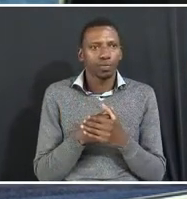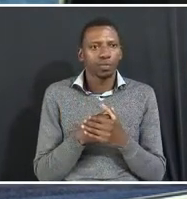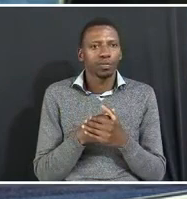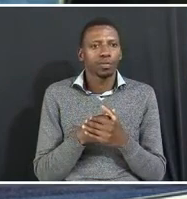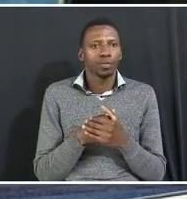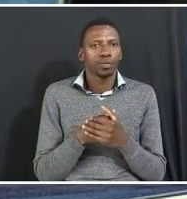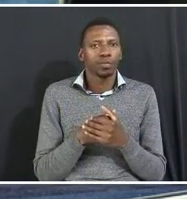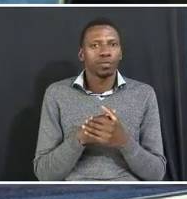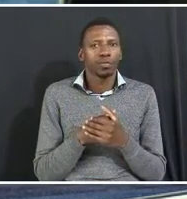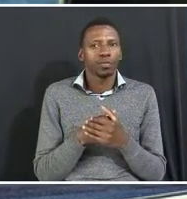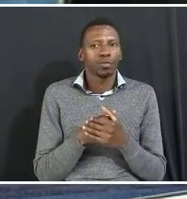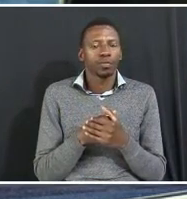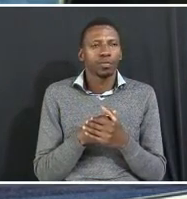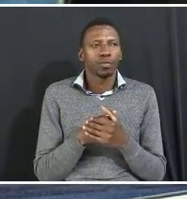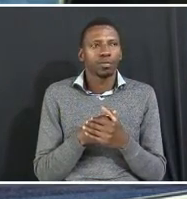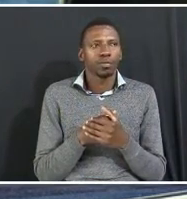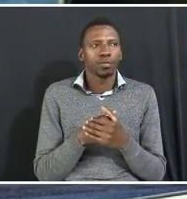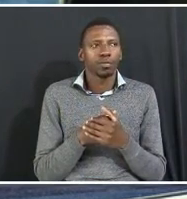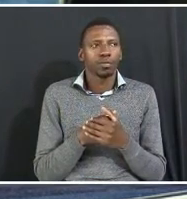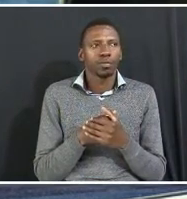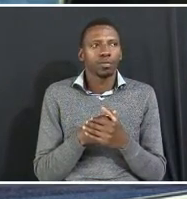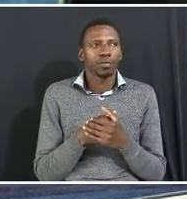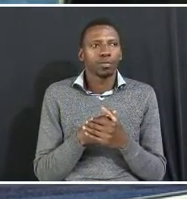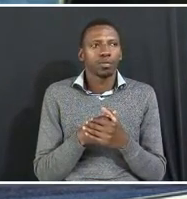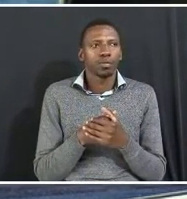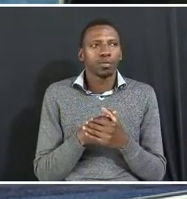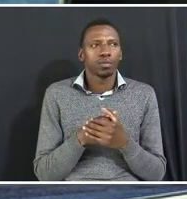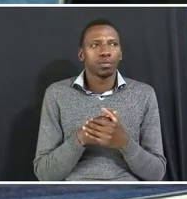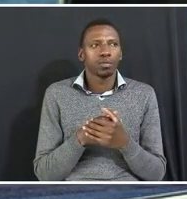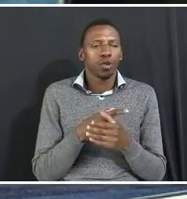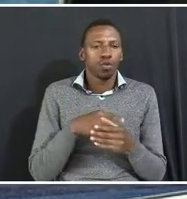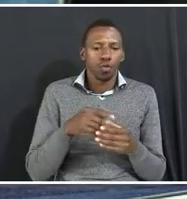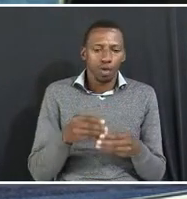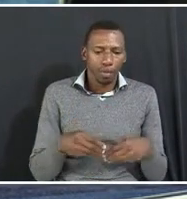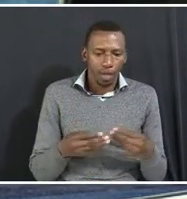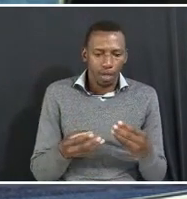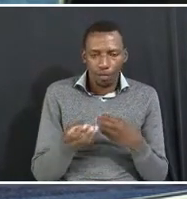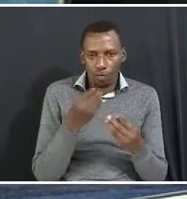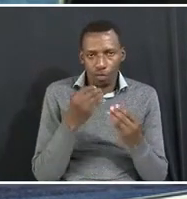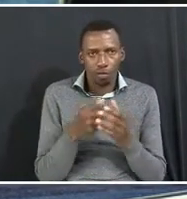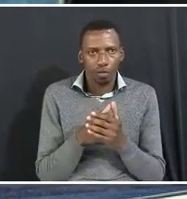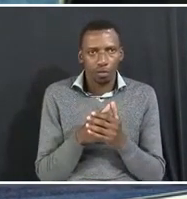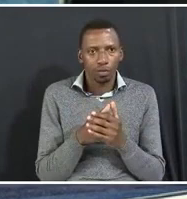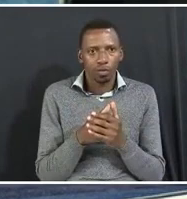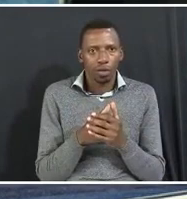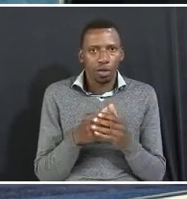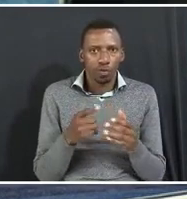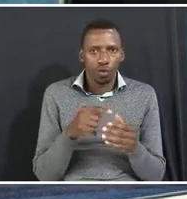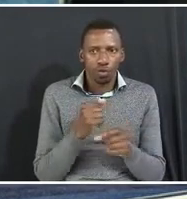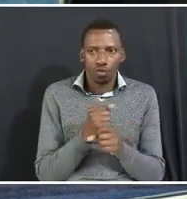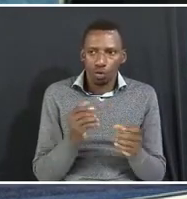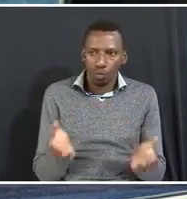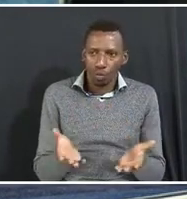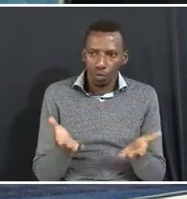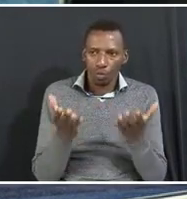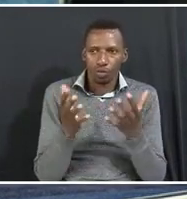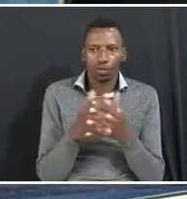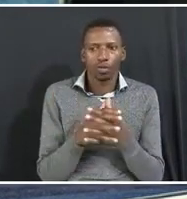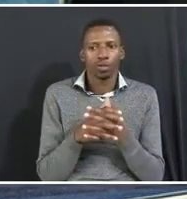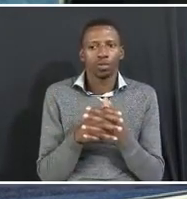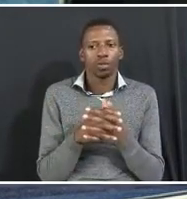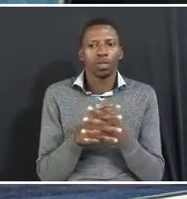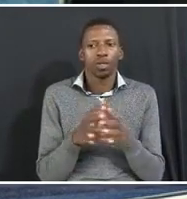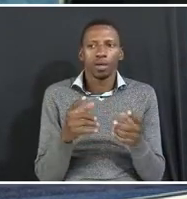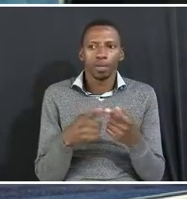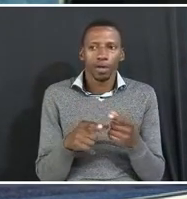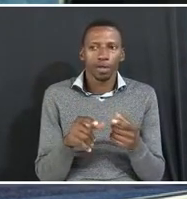We normally need some financial resources. We need foodstuffs. We normally do the promotions and we get them. But